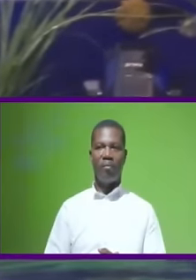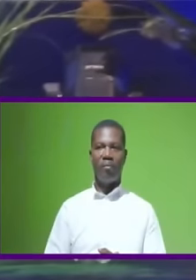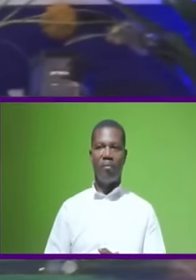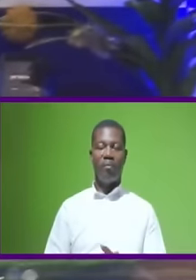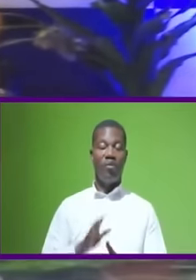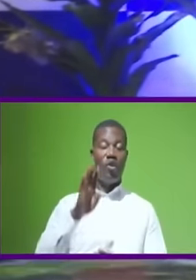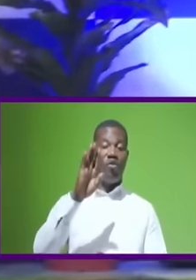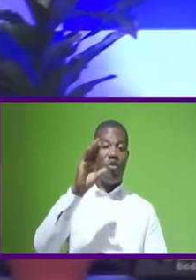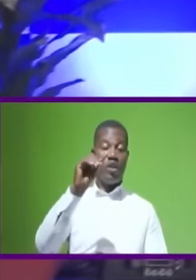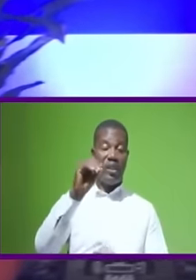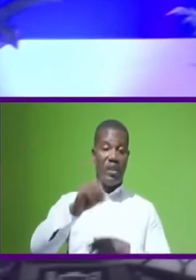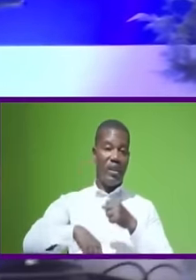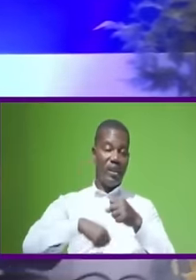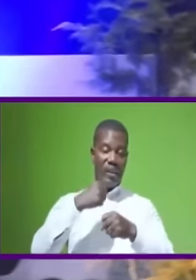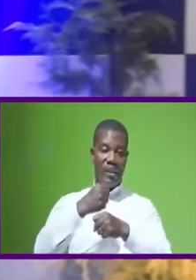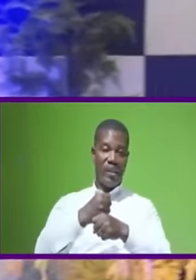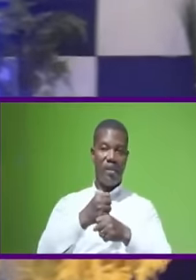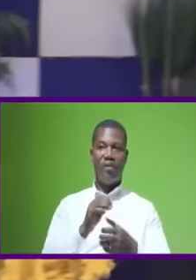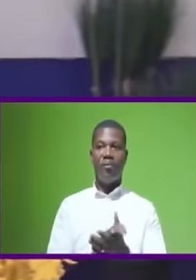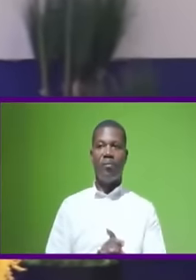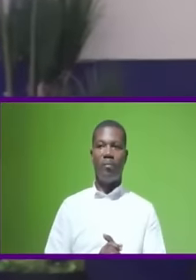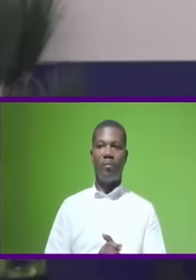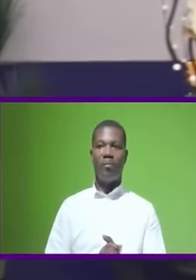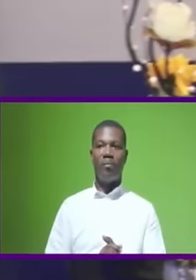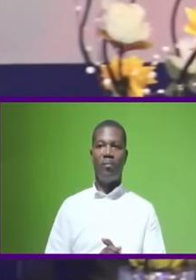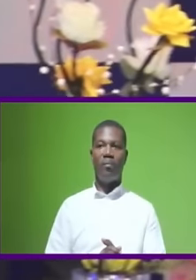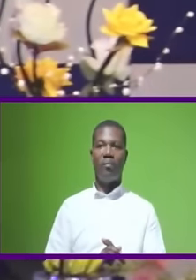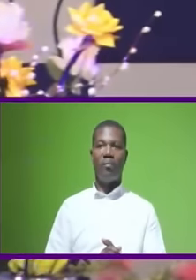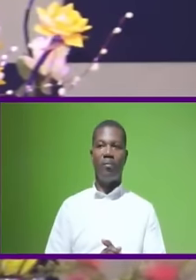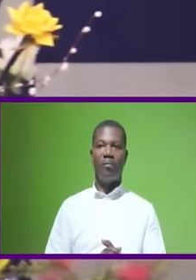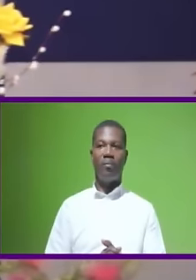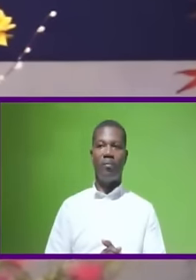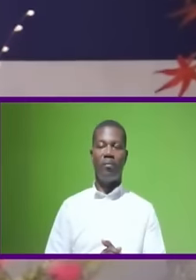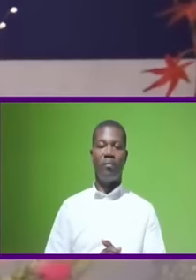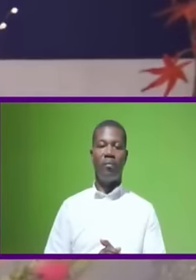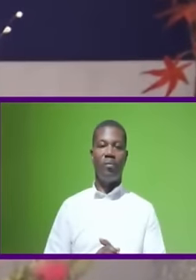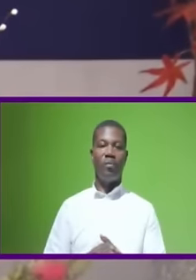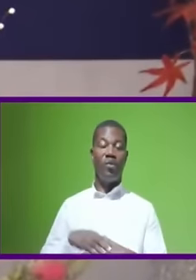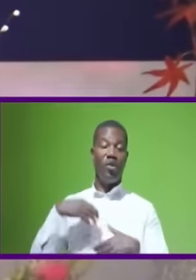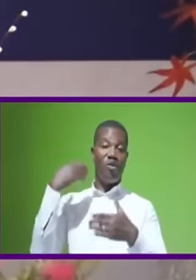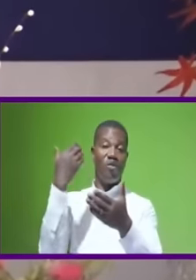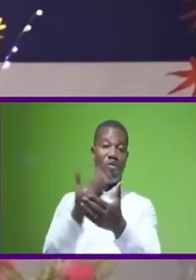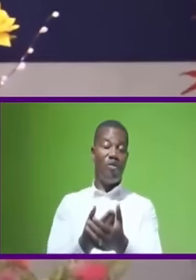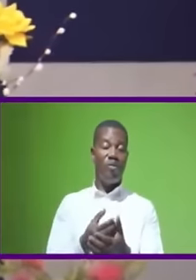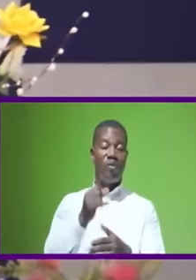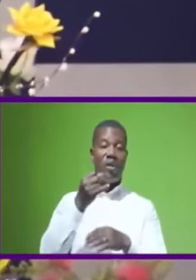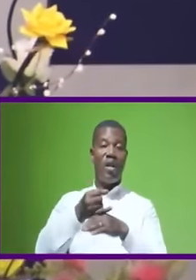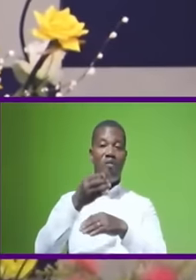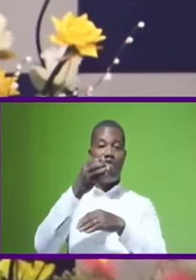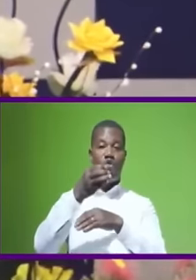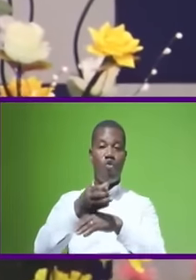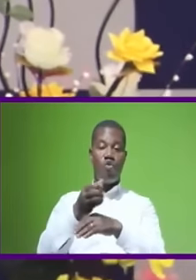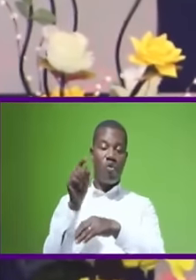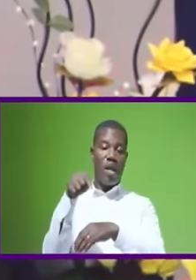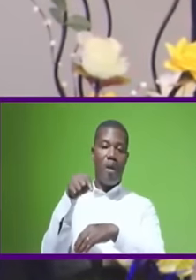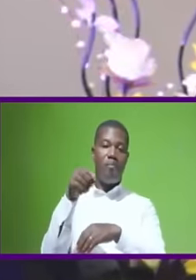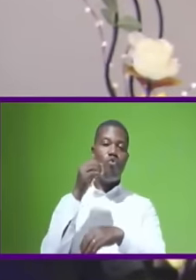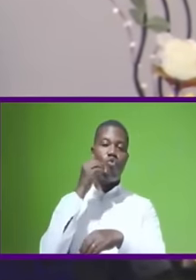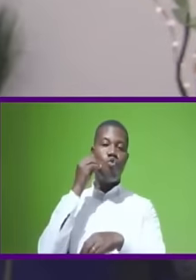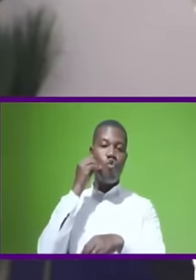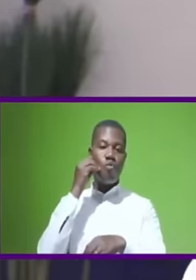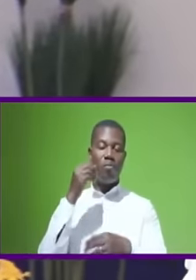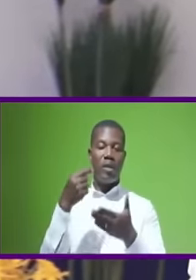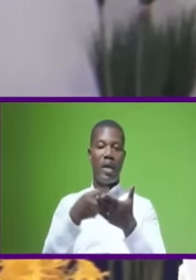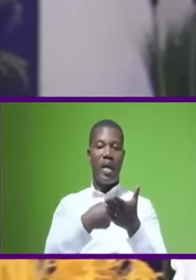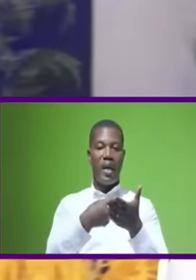40 years. Yes, 40 years. Now me free Abidjan Yaba. Haven't returned from Abidjan